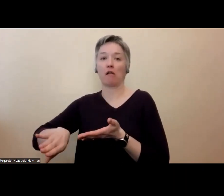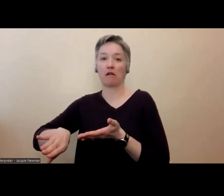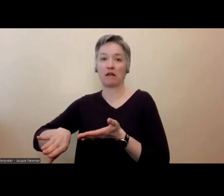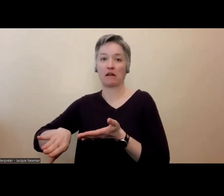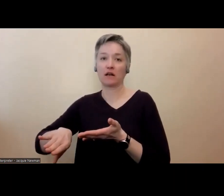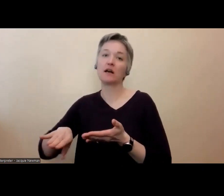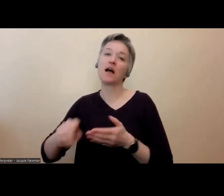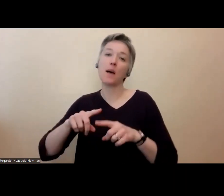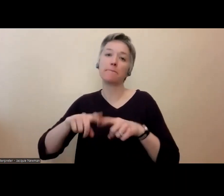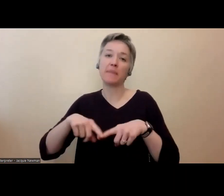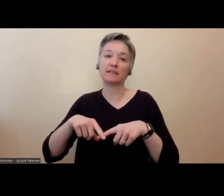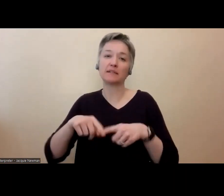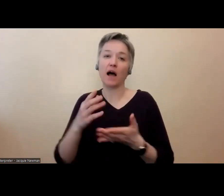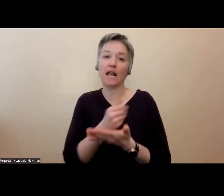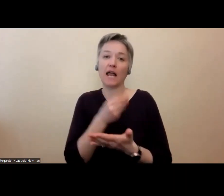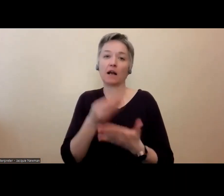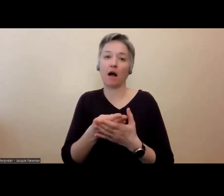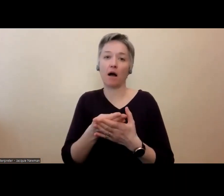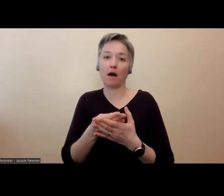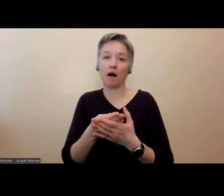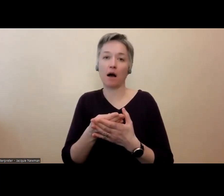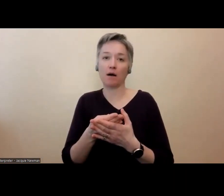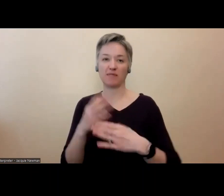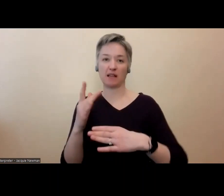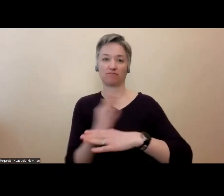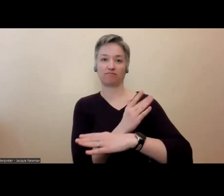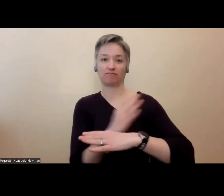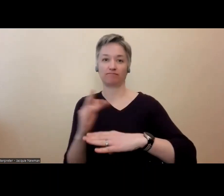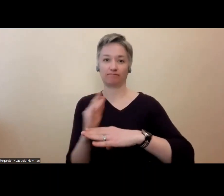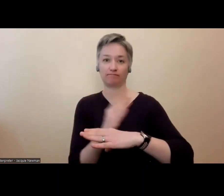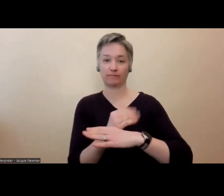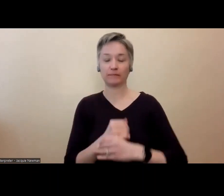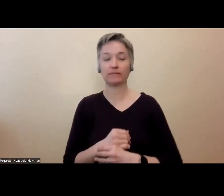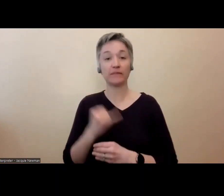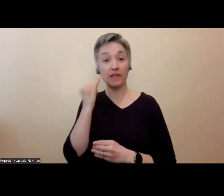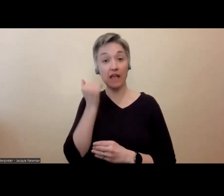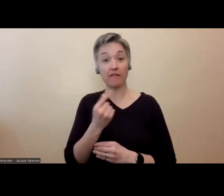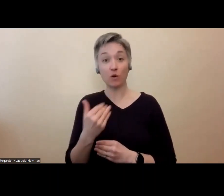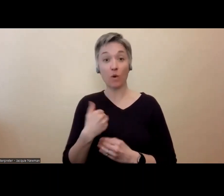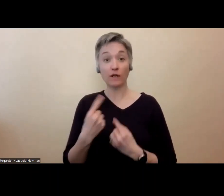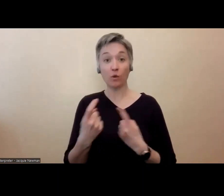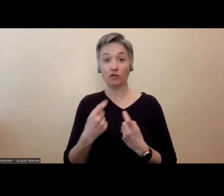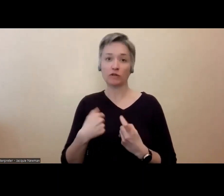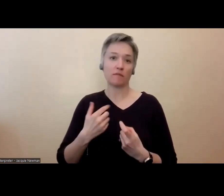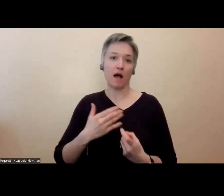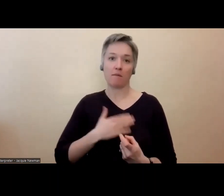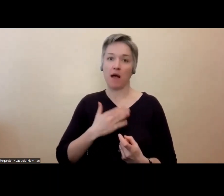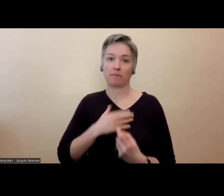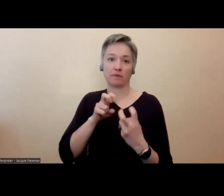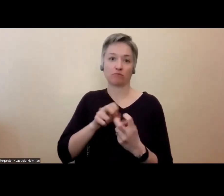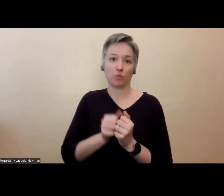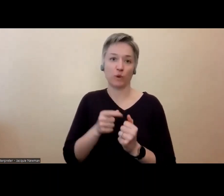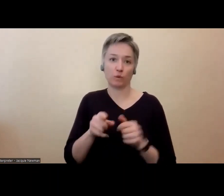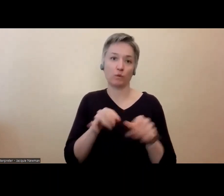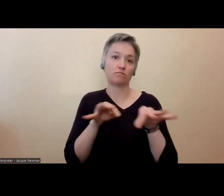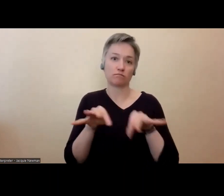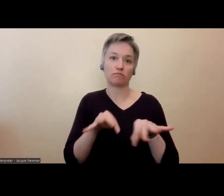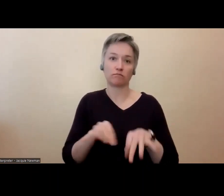If anyone needs information on that, at a separate time, I'd be happy to get together and talk to you about it and let you know about the